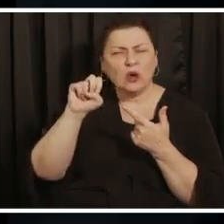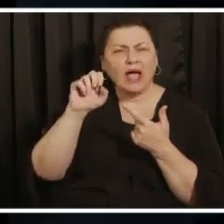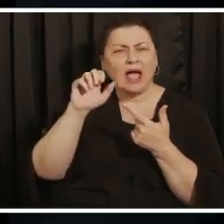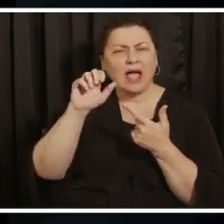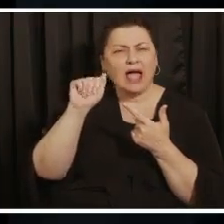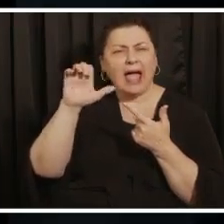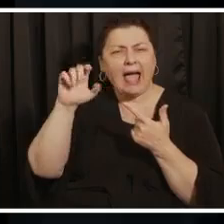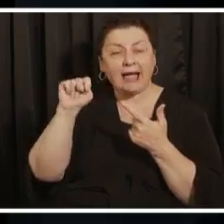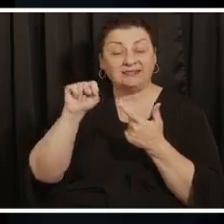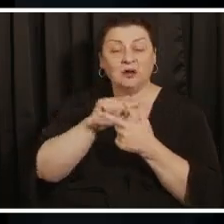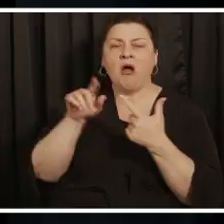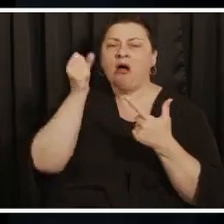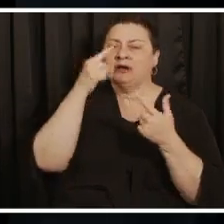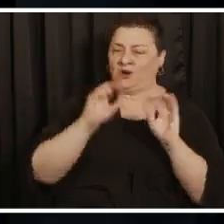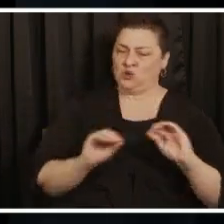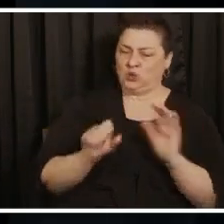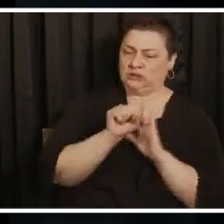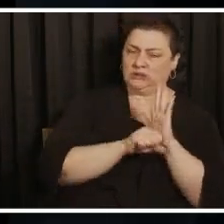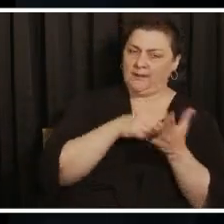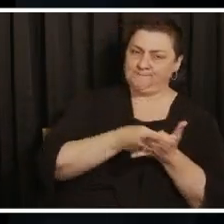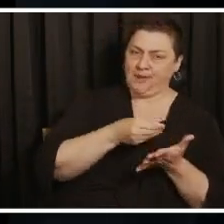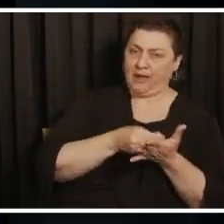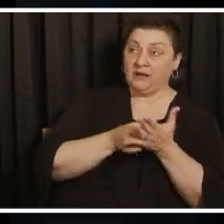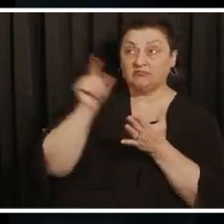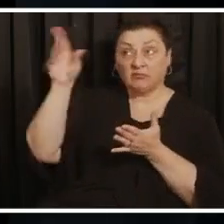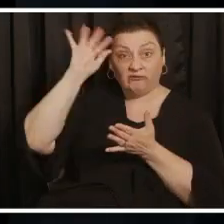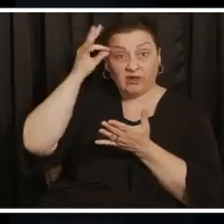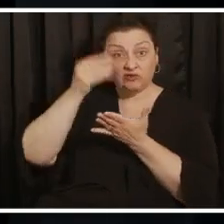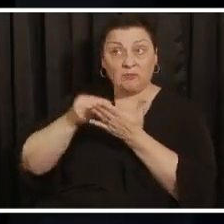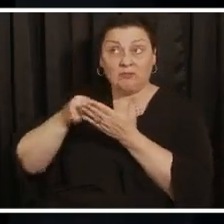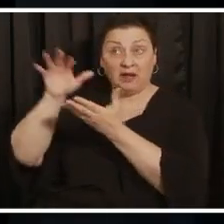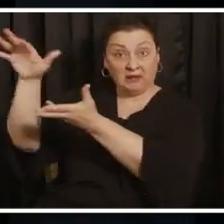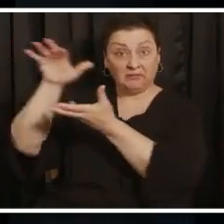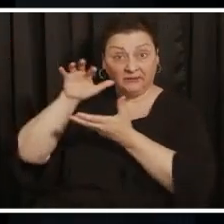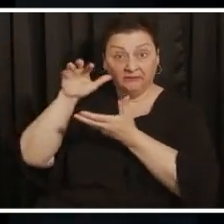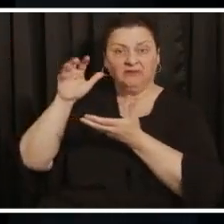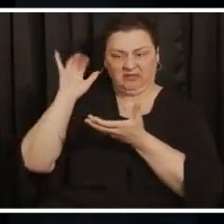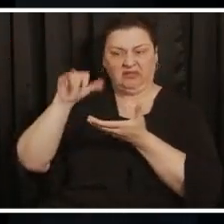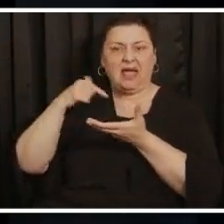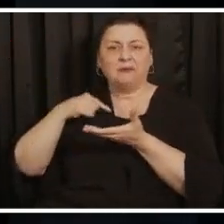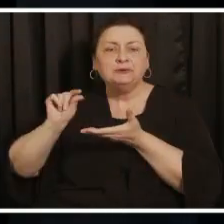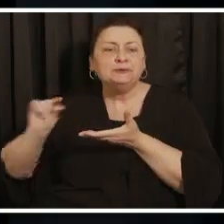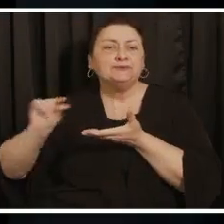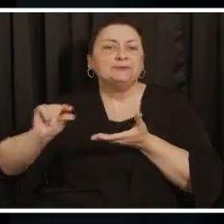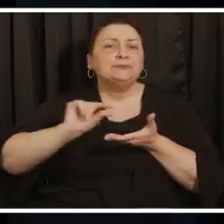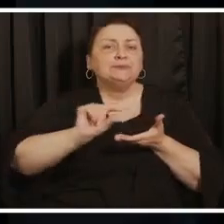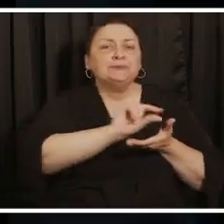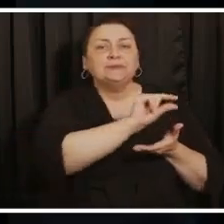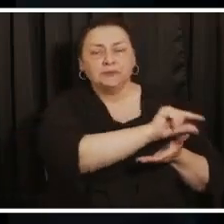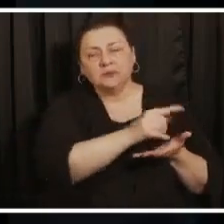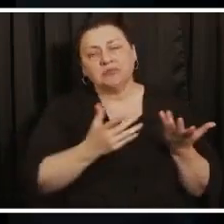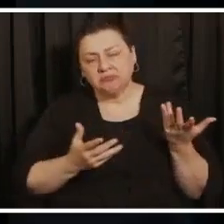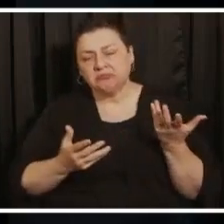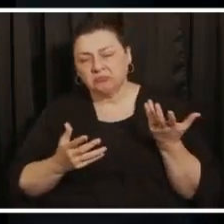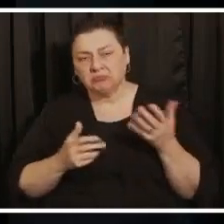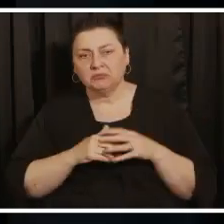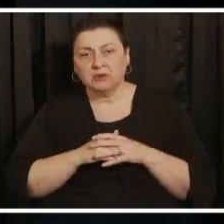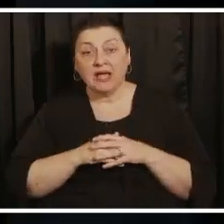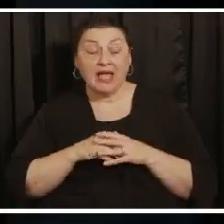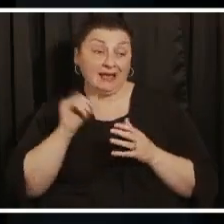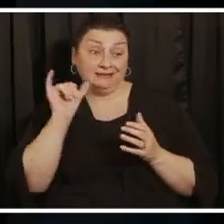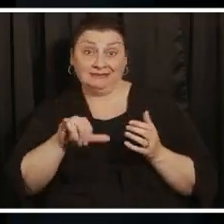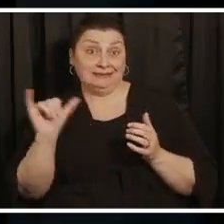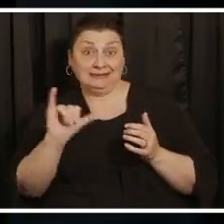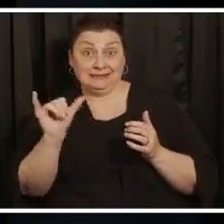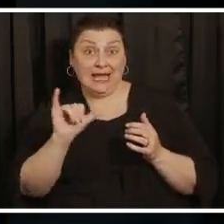used, and we can implement this, including with the, providing with the contractors on site to do the